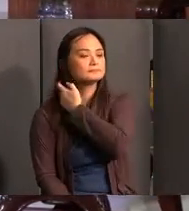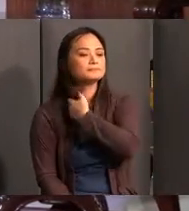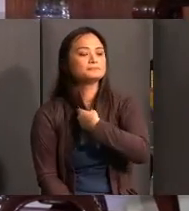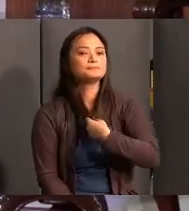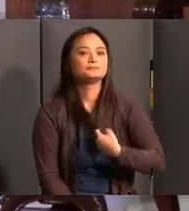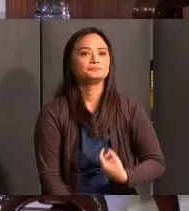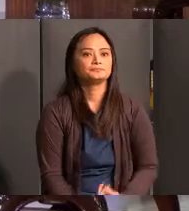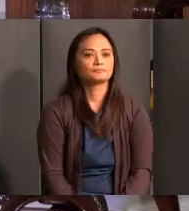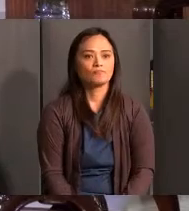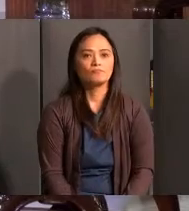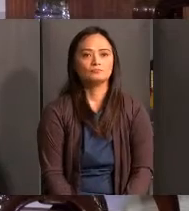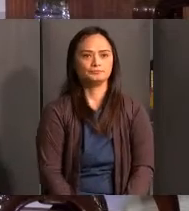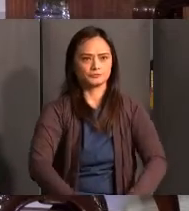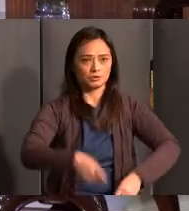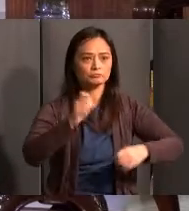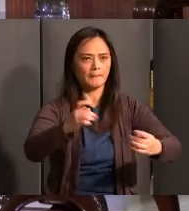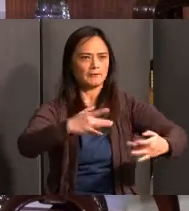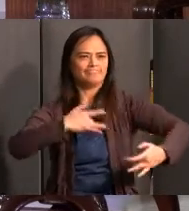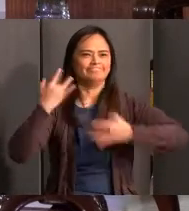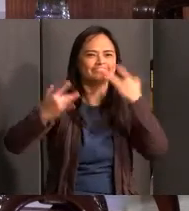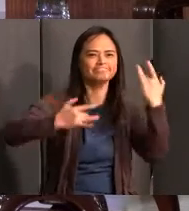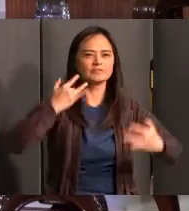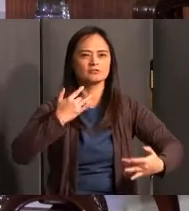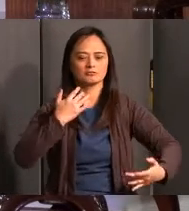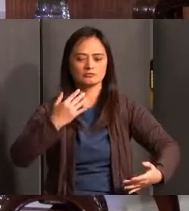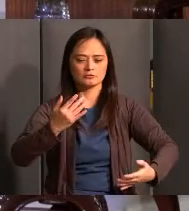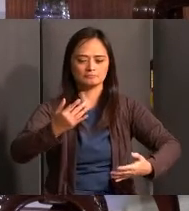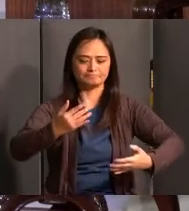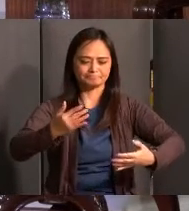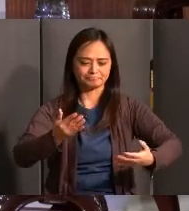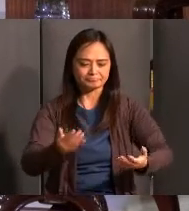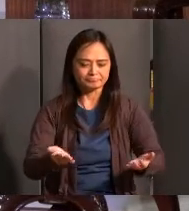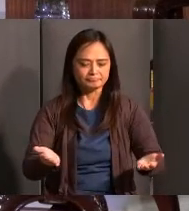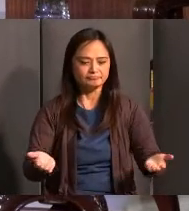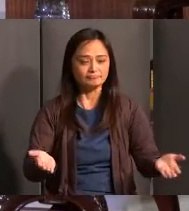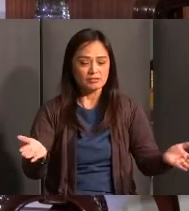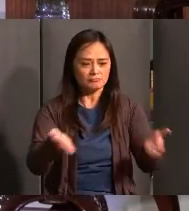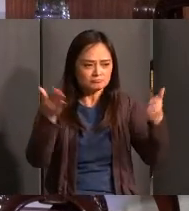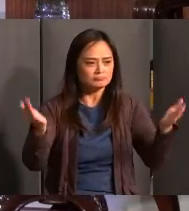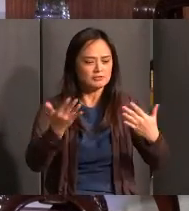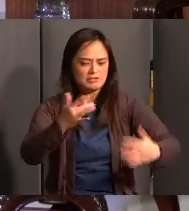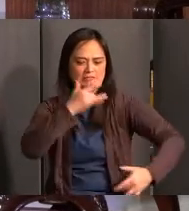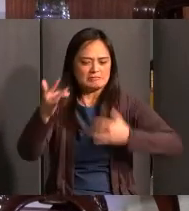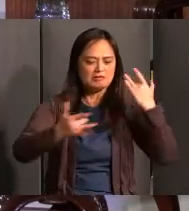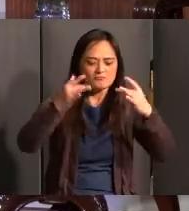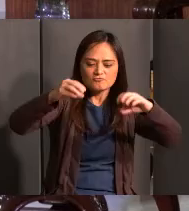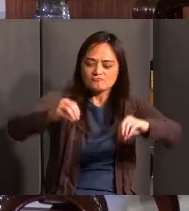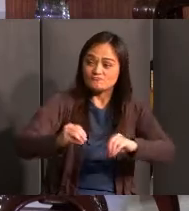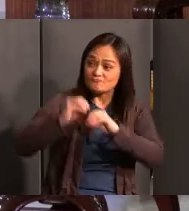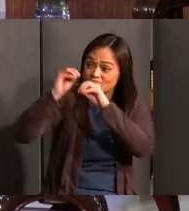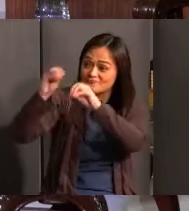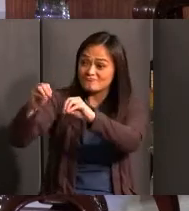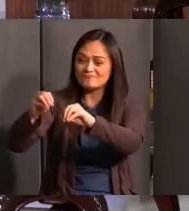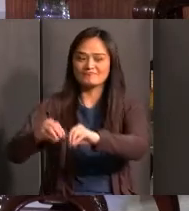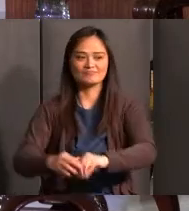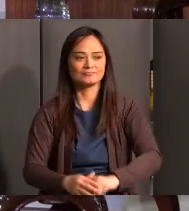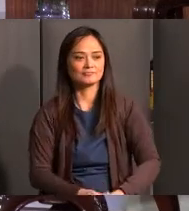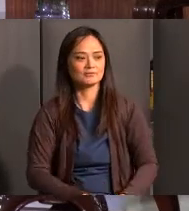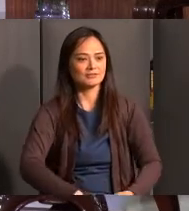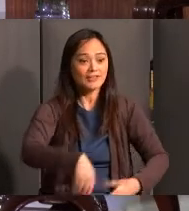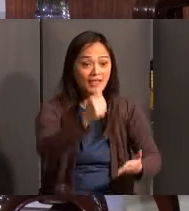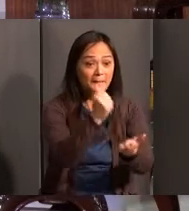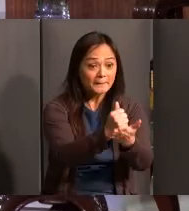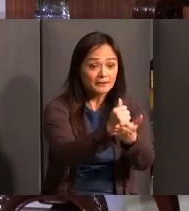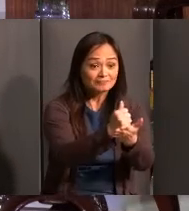Zealous of lifting up, zealous of exhorting, zealous of giving. Amen? Ay, wala nag-amen.